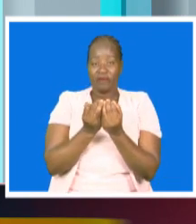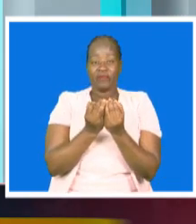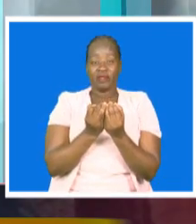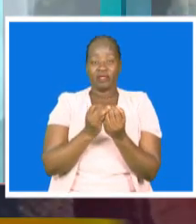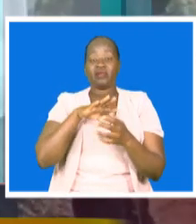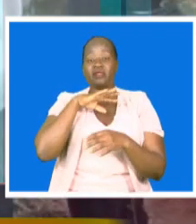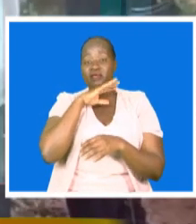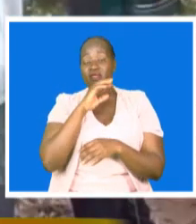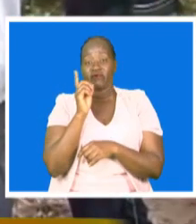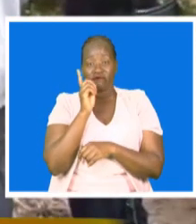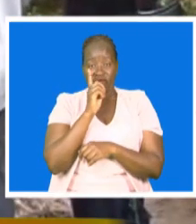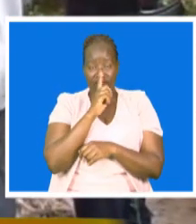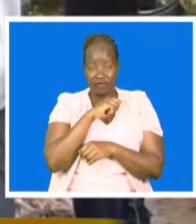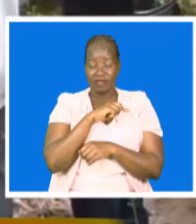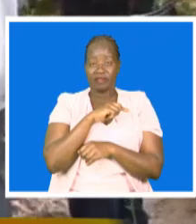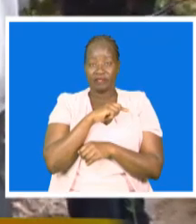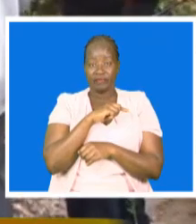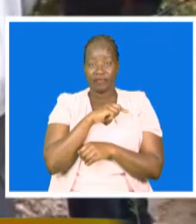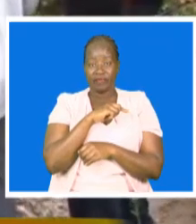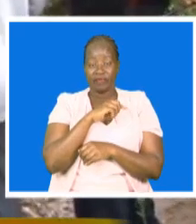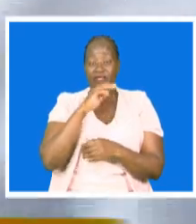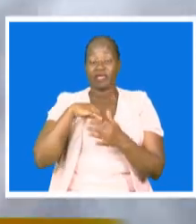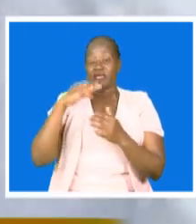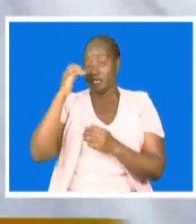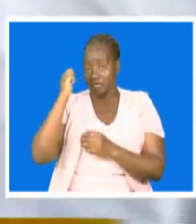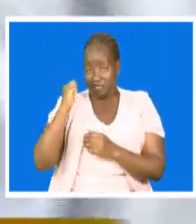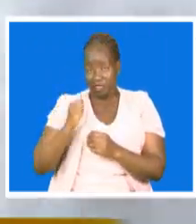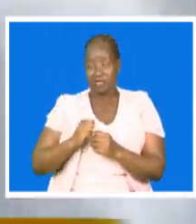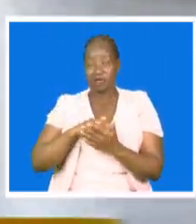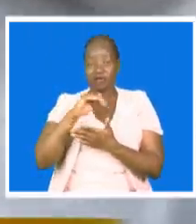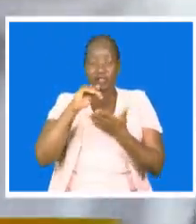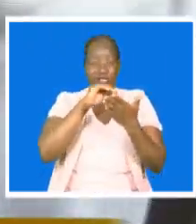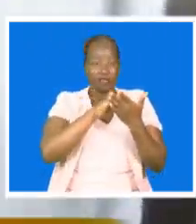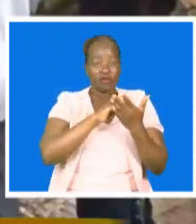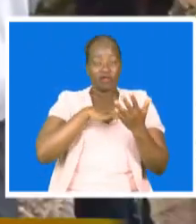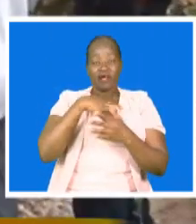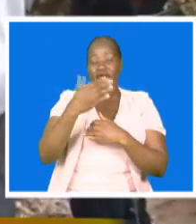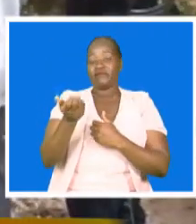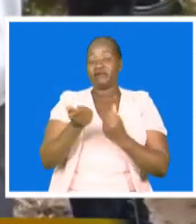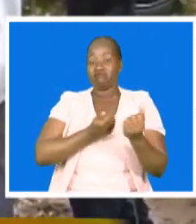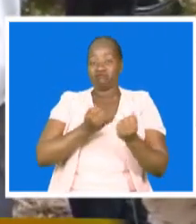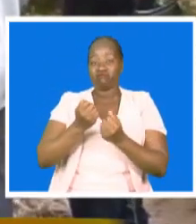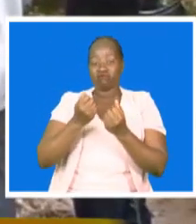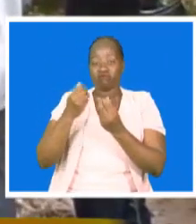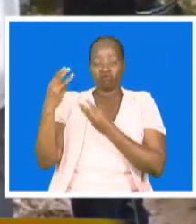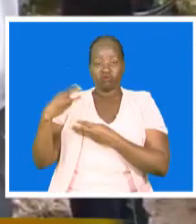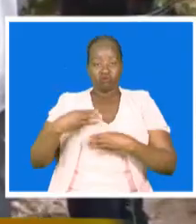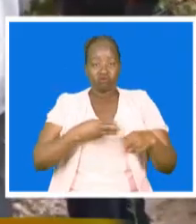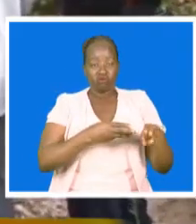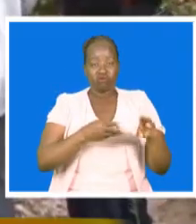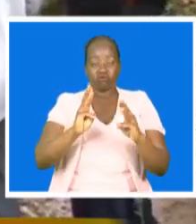wa ngatata taek zinye waka jiado ya gatakate dhudha wa gali yao gozerio ni mae huwae wa